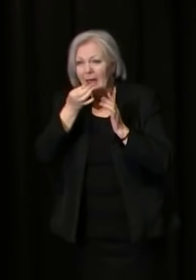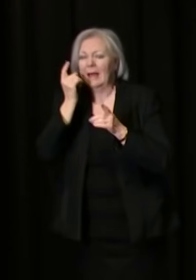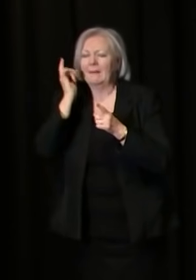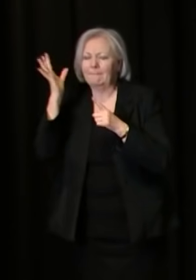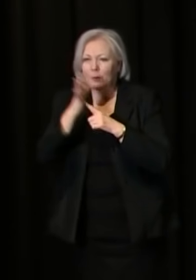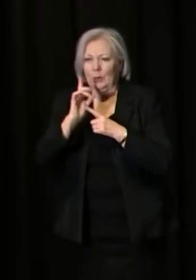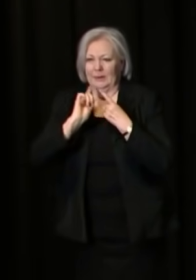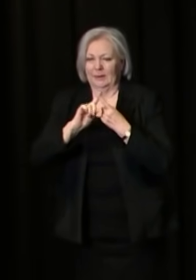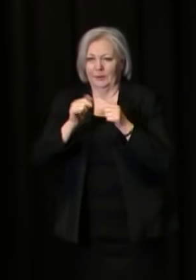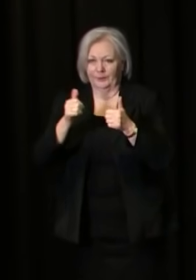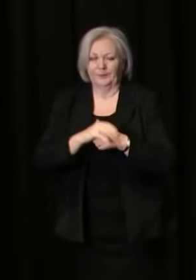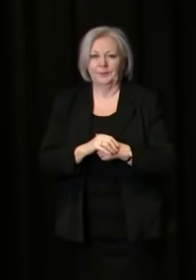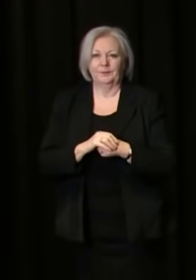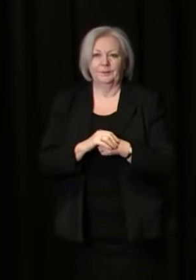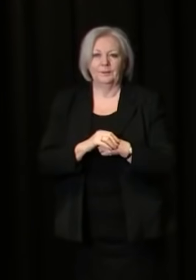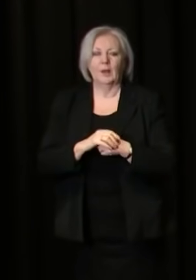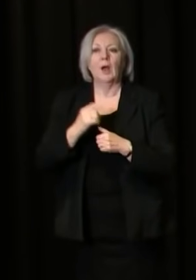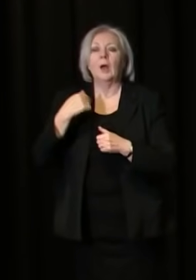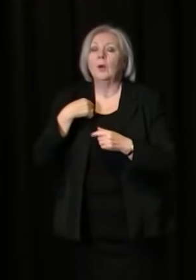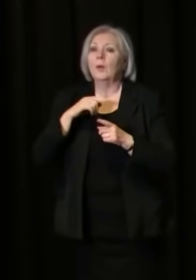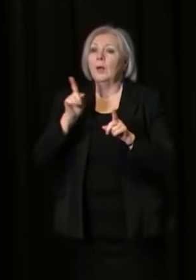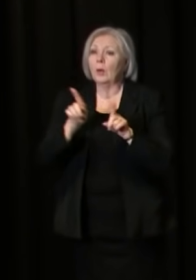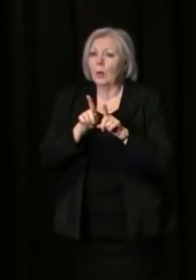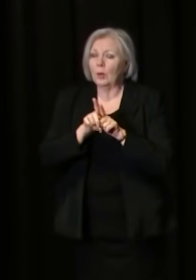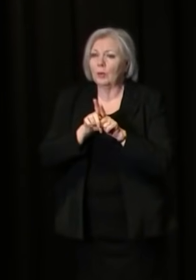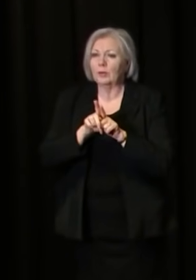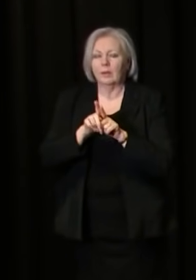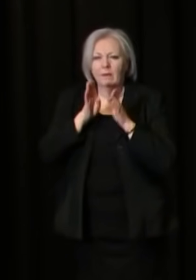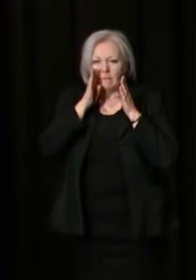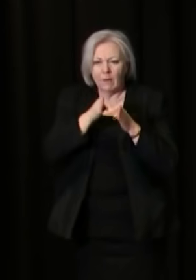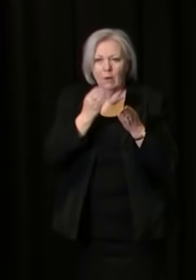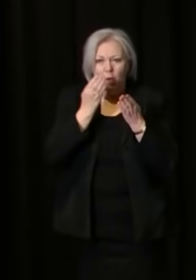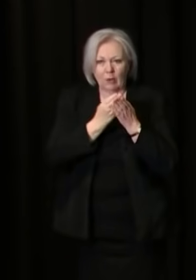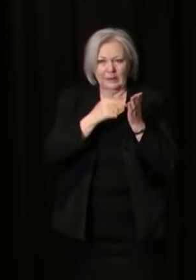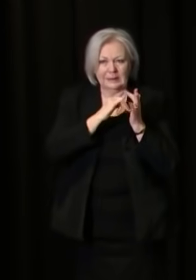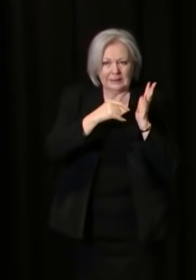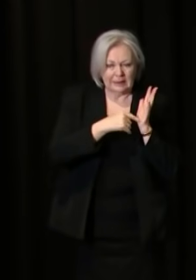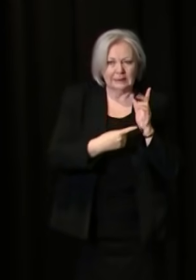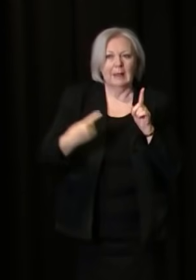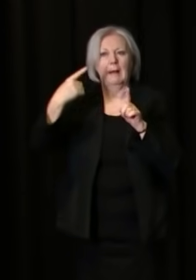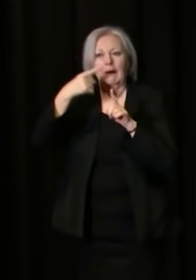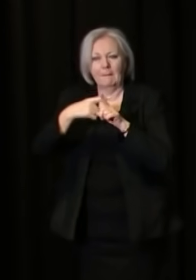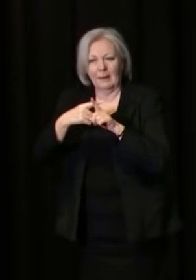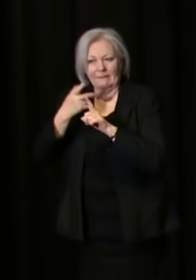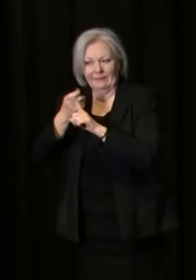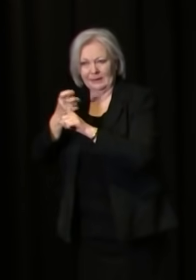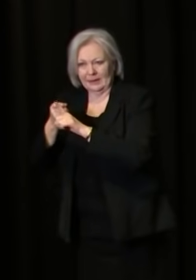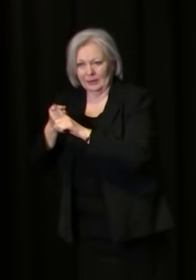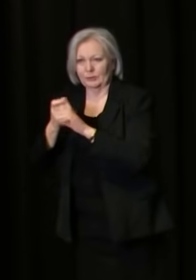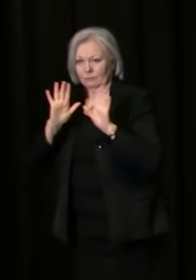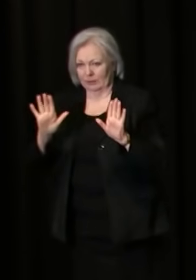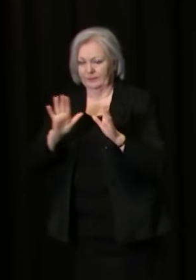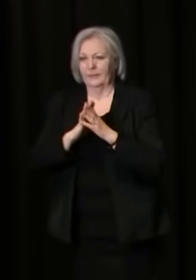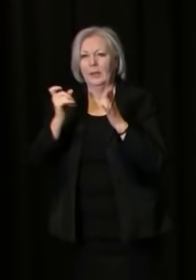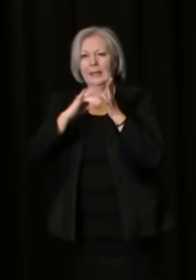We are continuing to concentrate our efforts, therefore, on testing and vaccination as a rolled-up package in communities